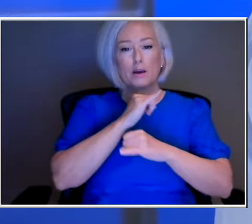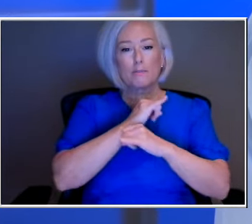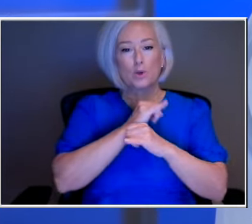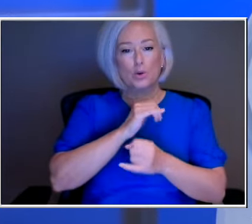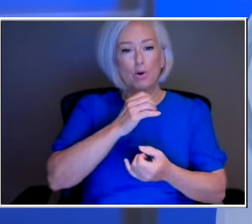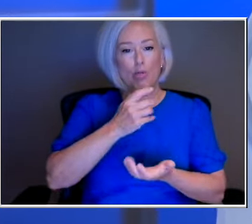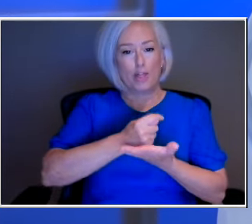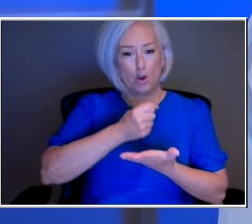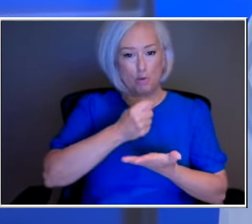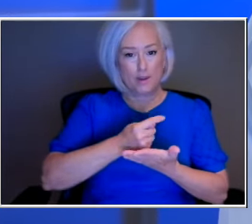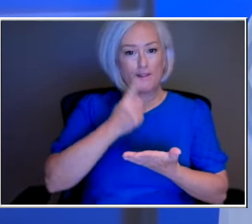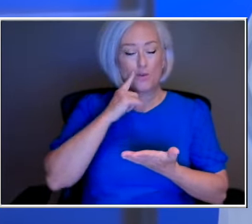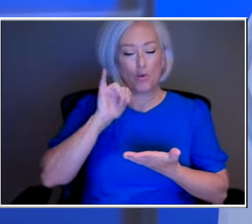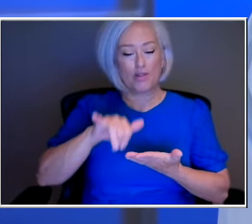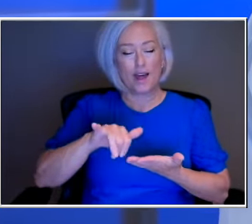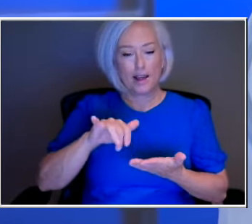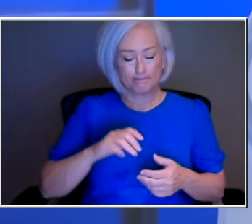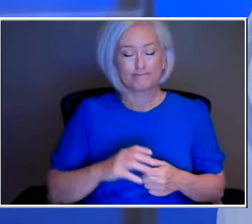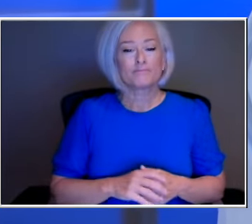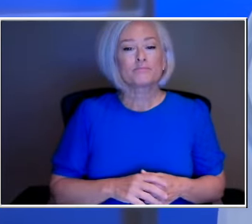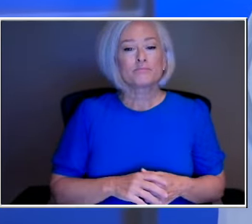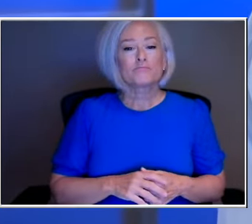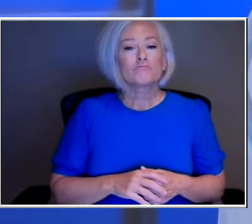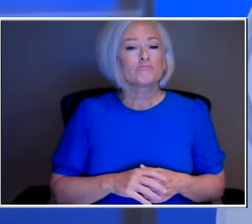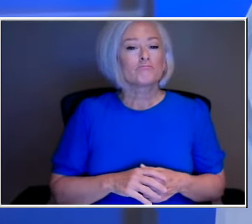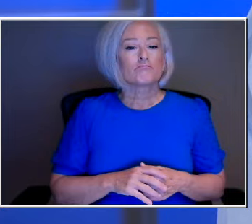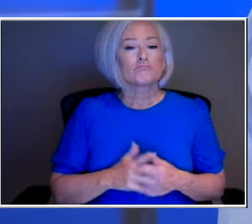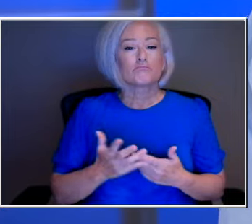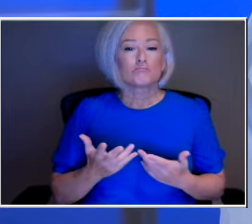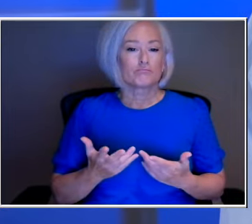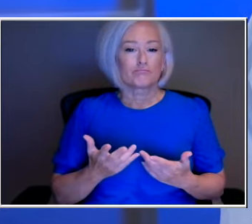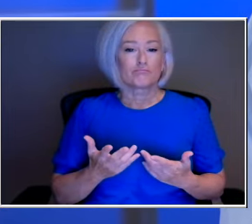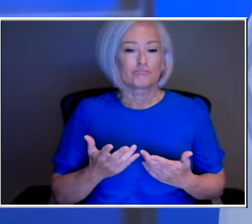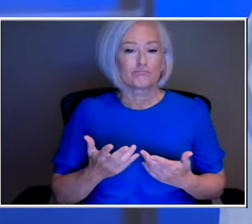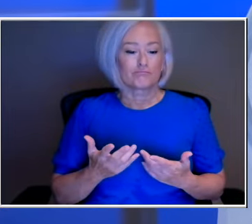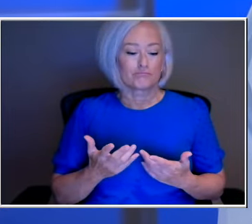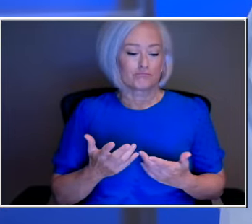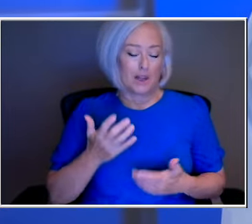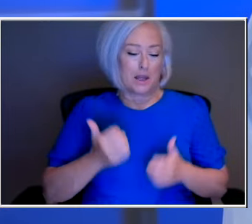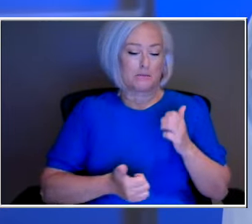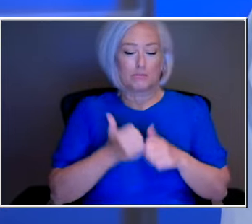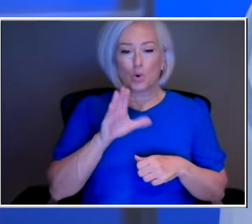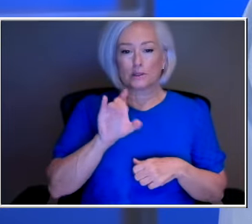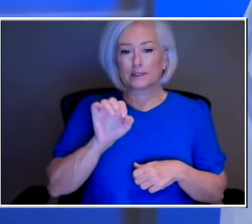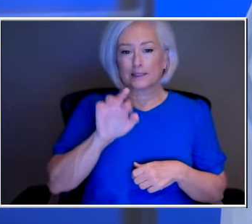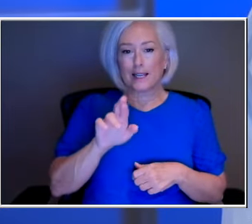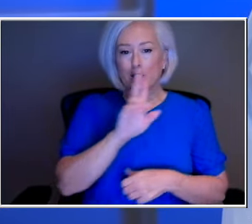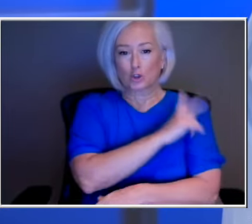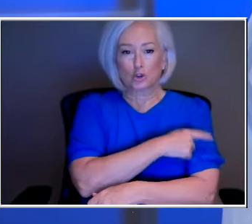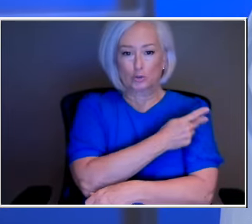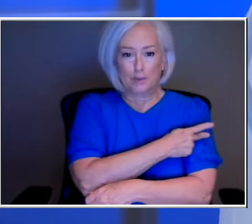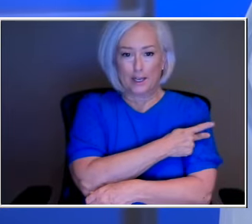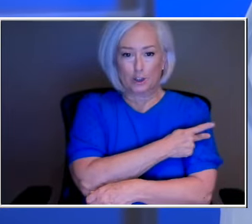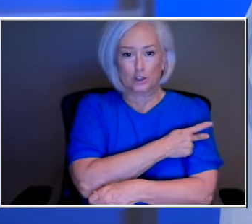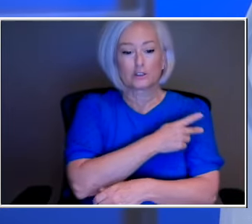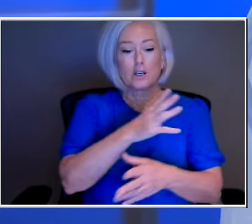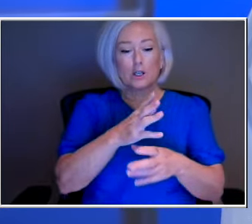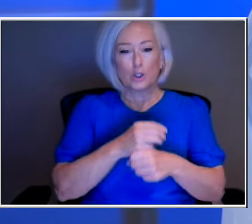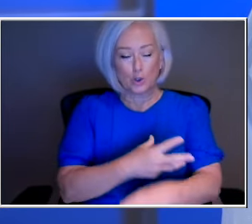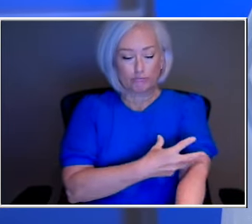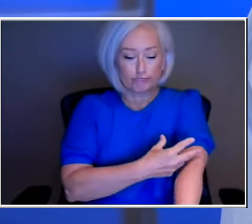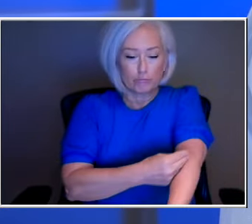continued treatment, and then in a routine, as most cancer patients all know, you get your blood drawn, and in